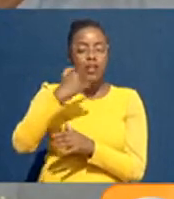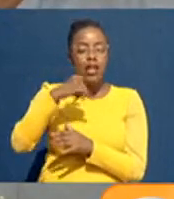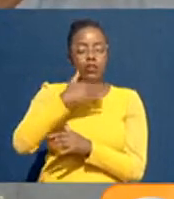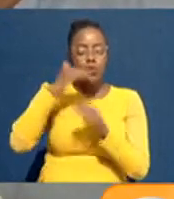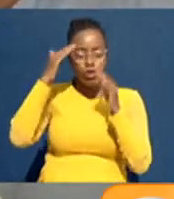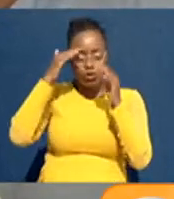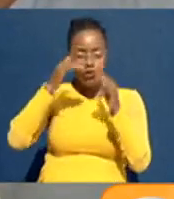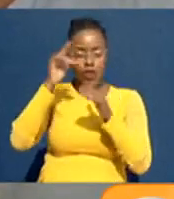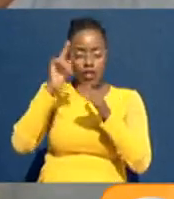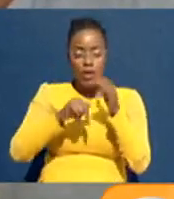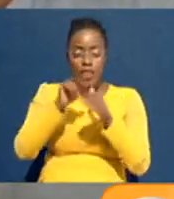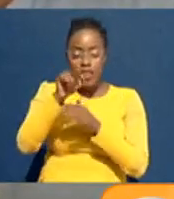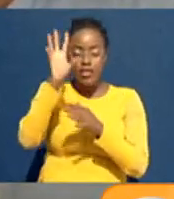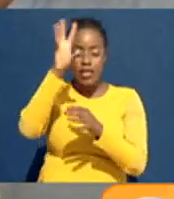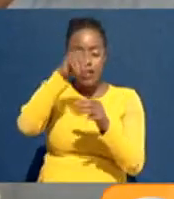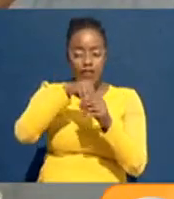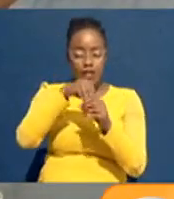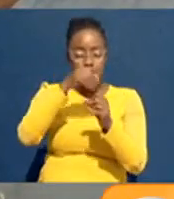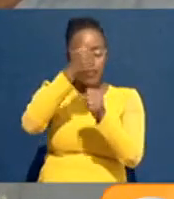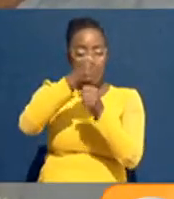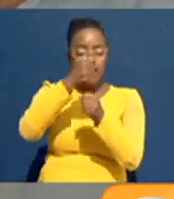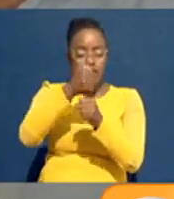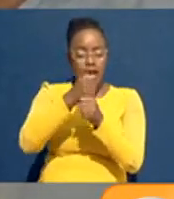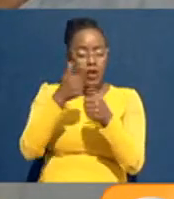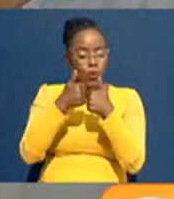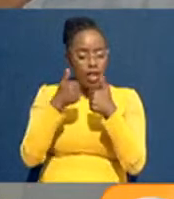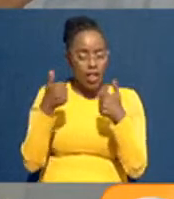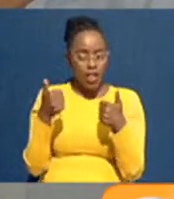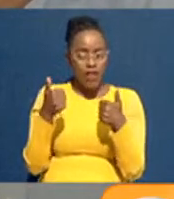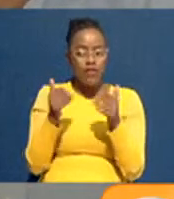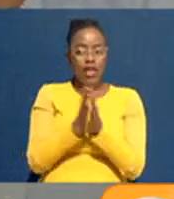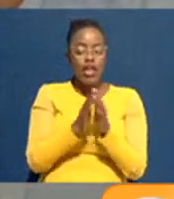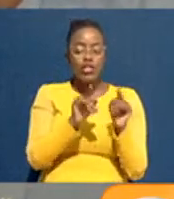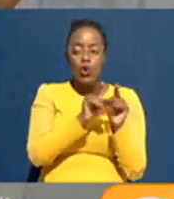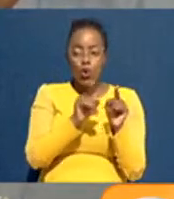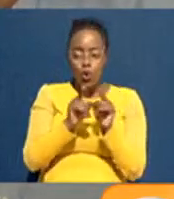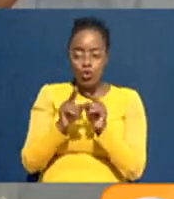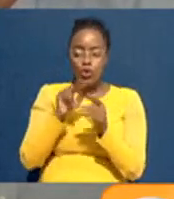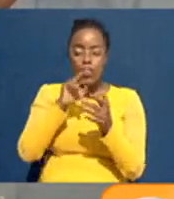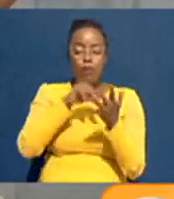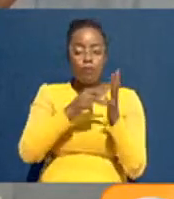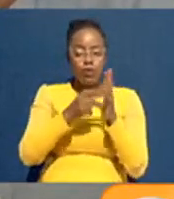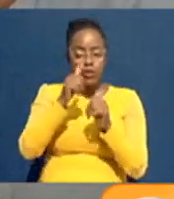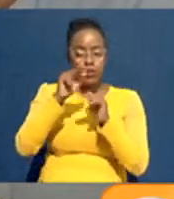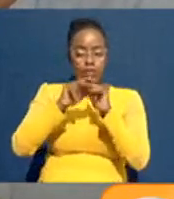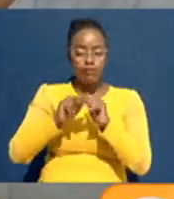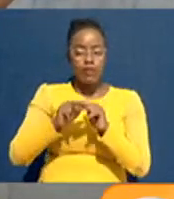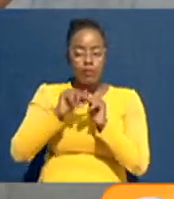at is those investments to be done very well and viable projects